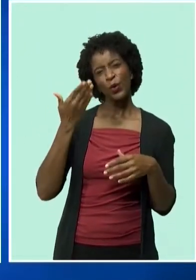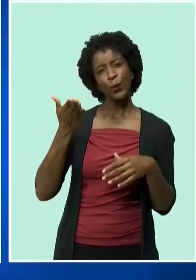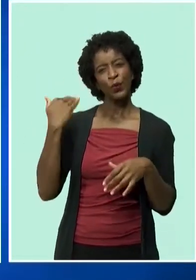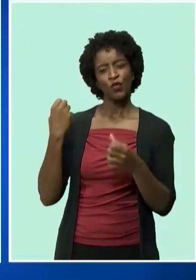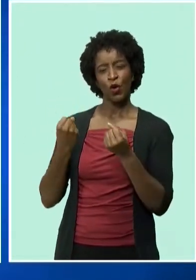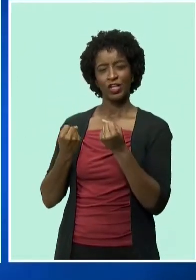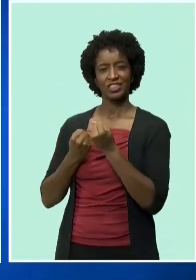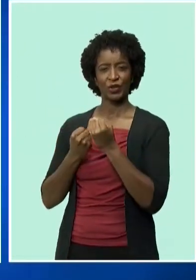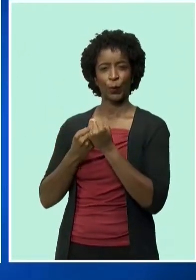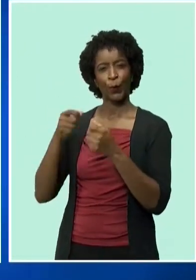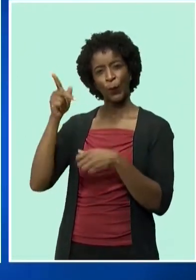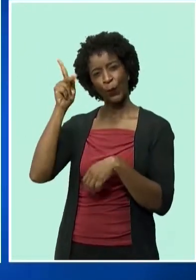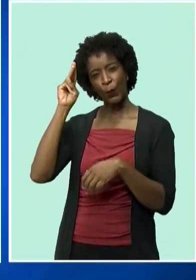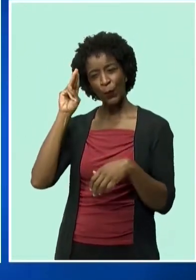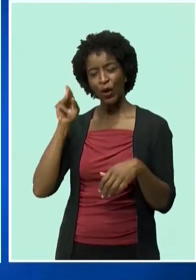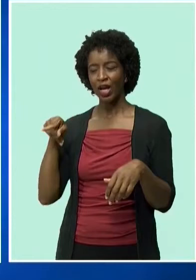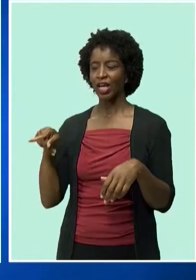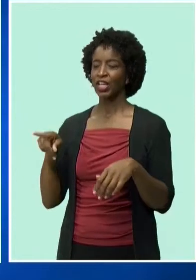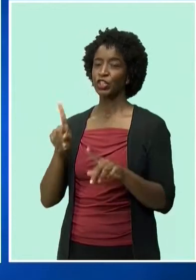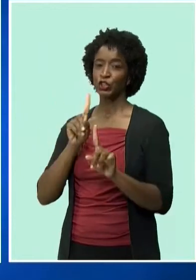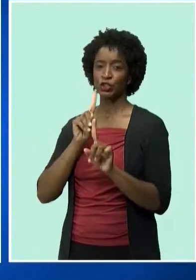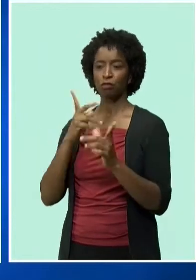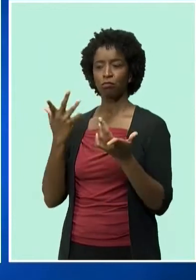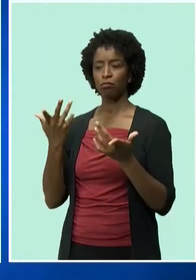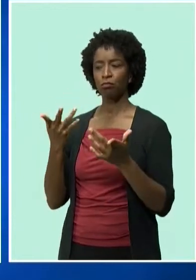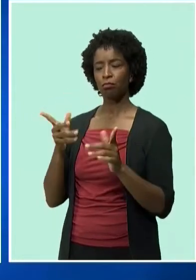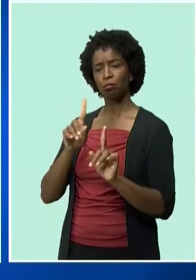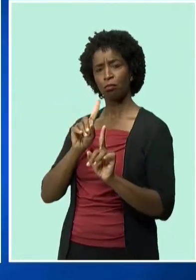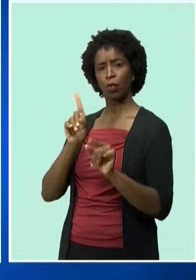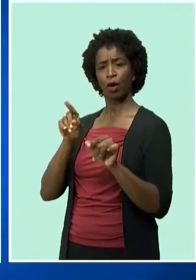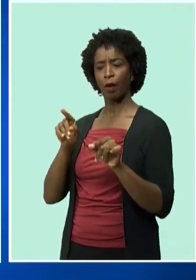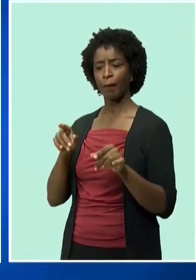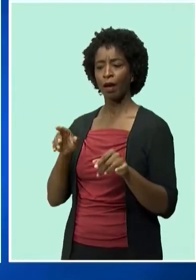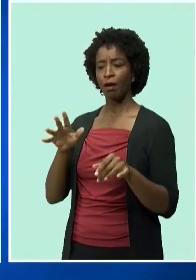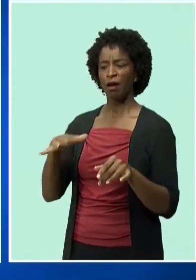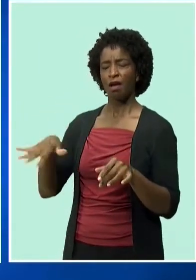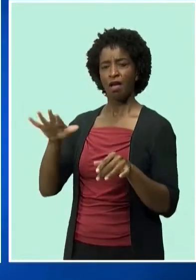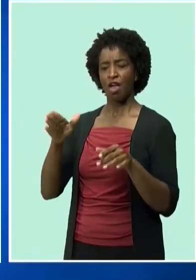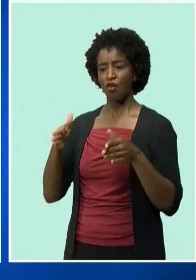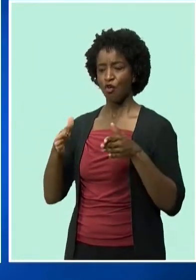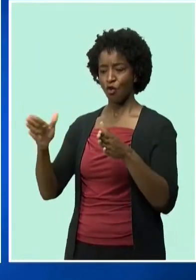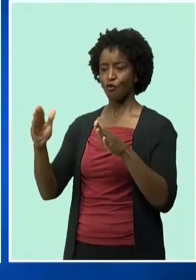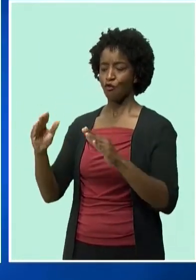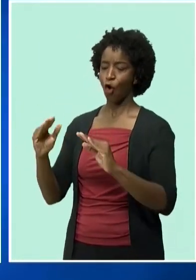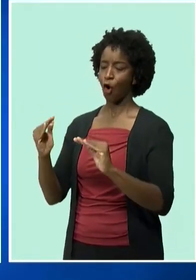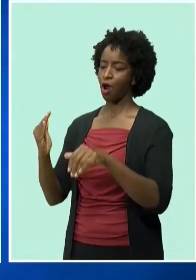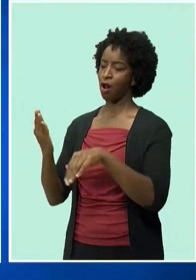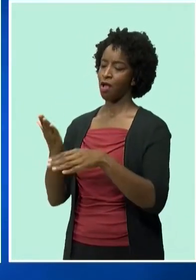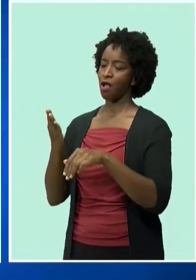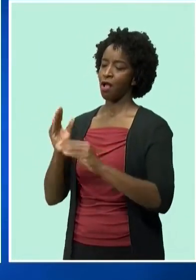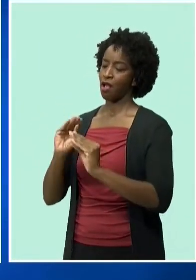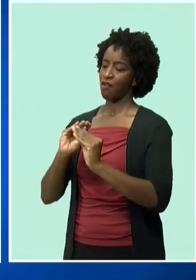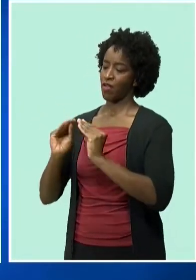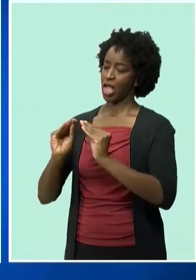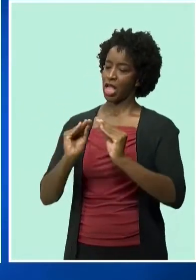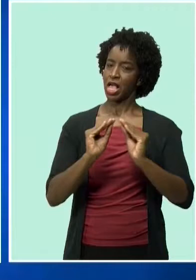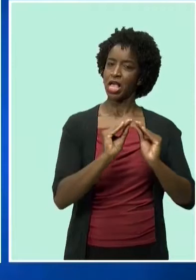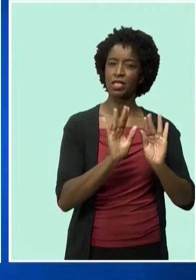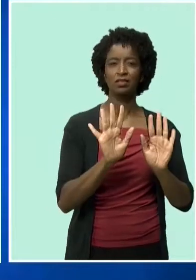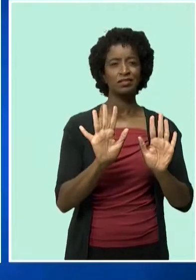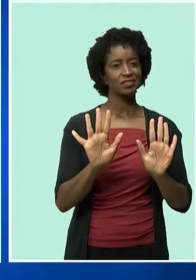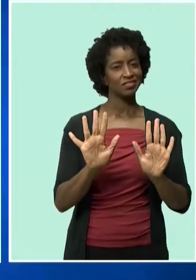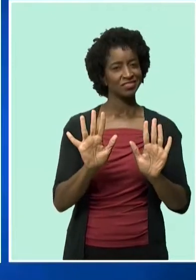Park and repave the roads straight away, it would be putting good money that would be